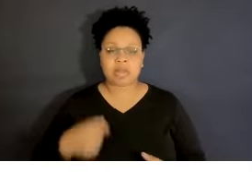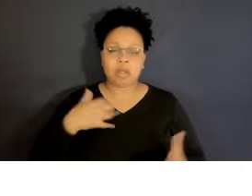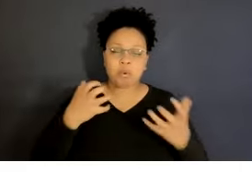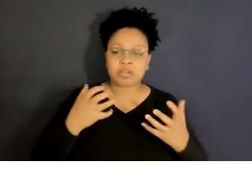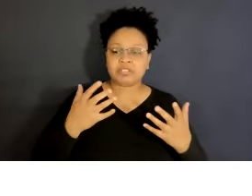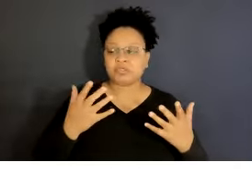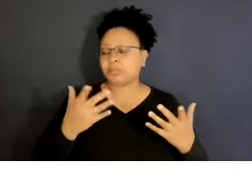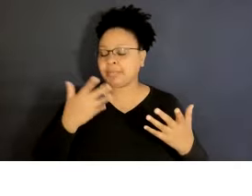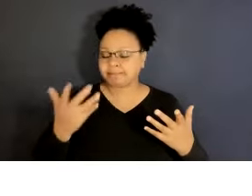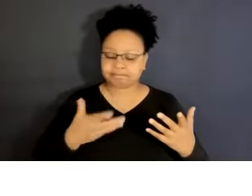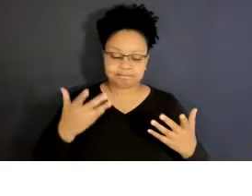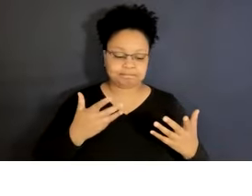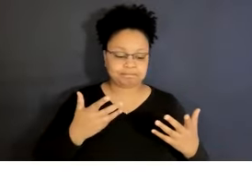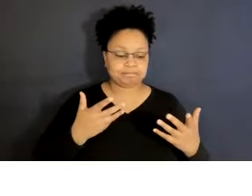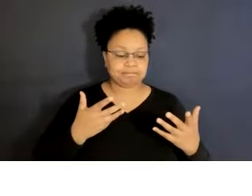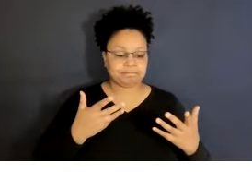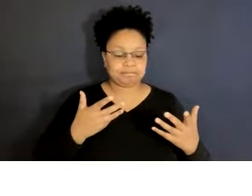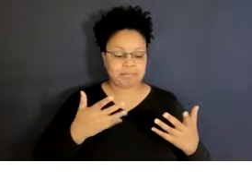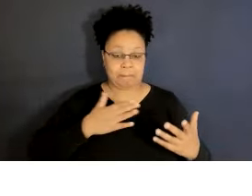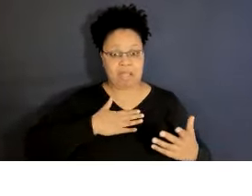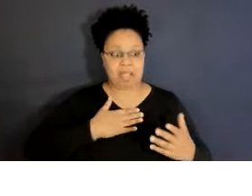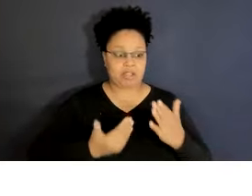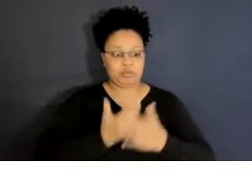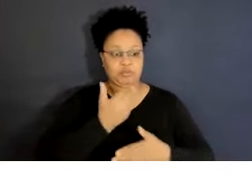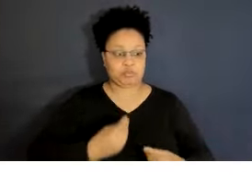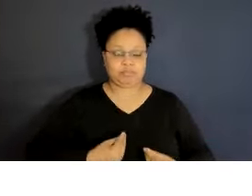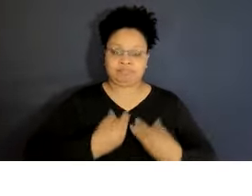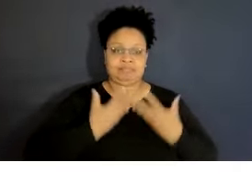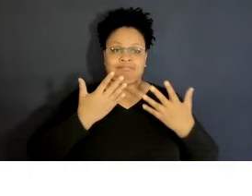I just wanted to spread the joy it's you made by